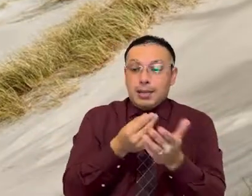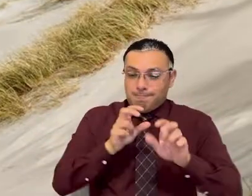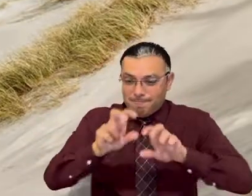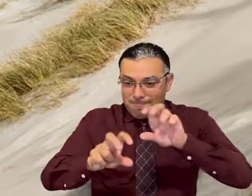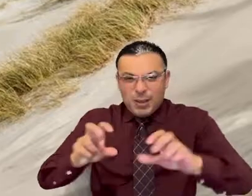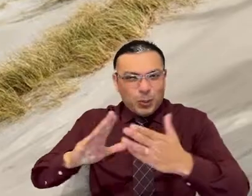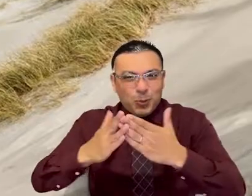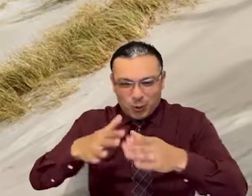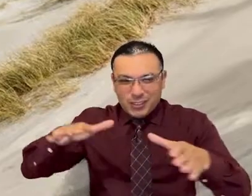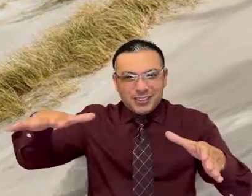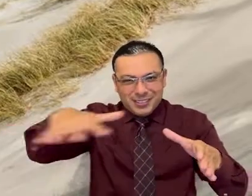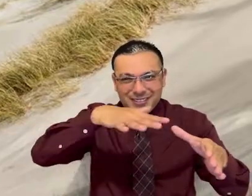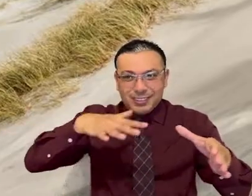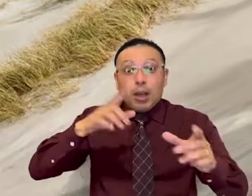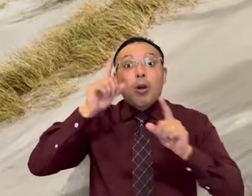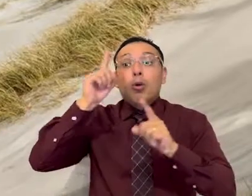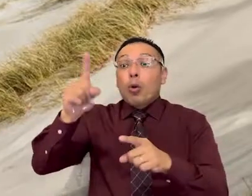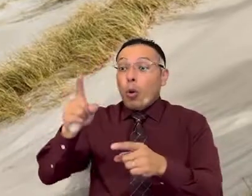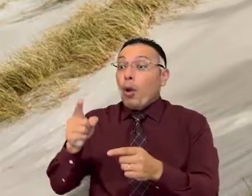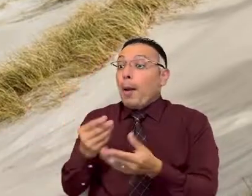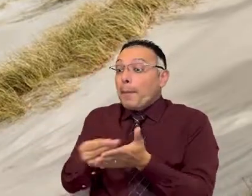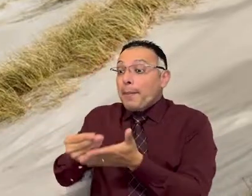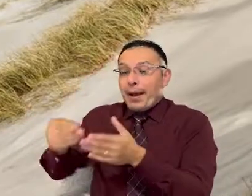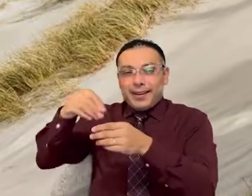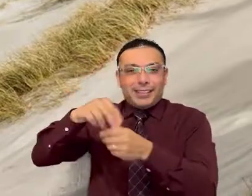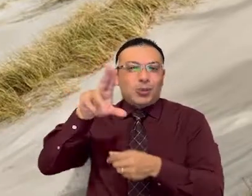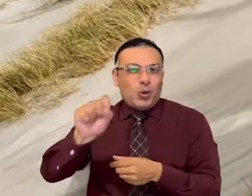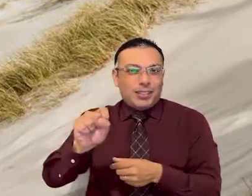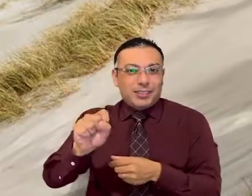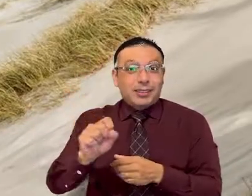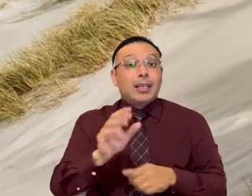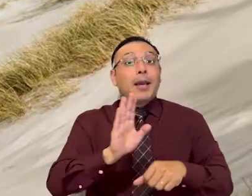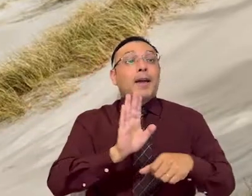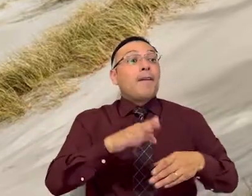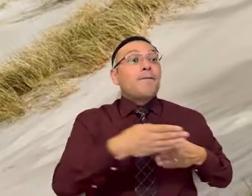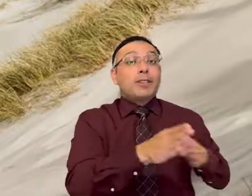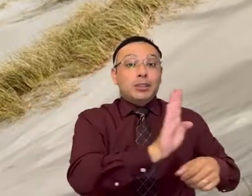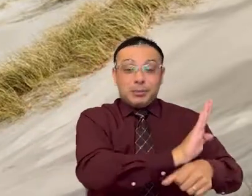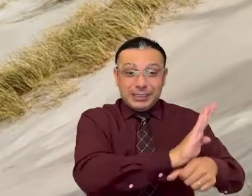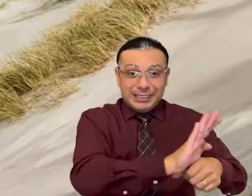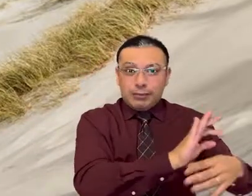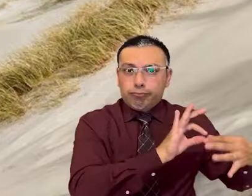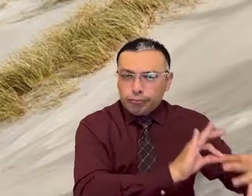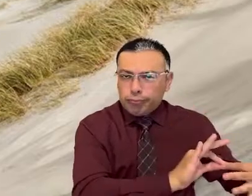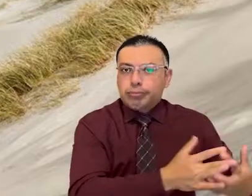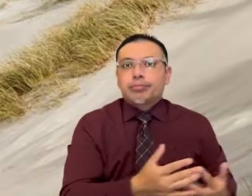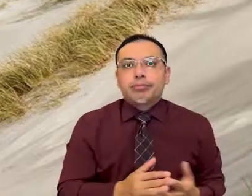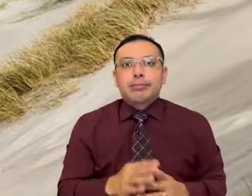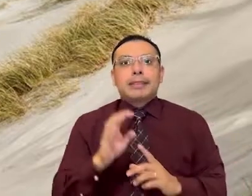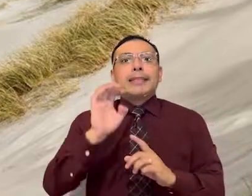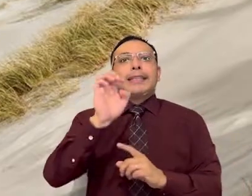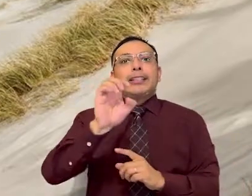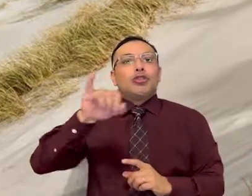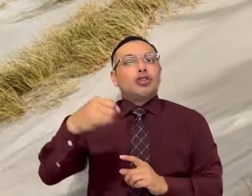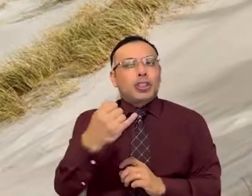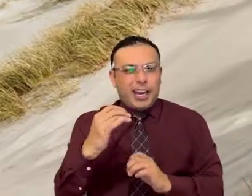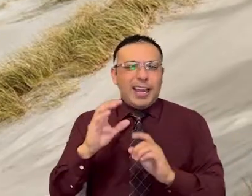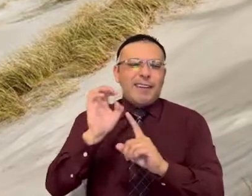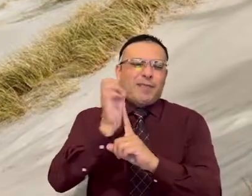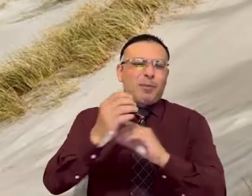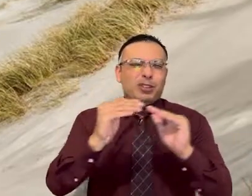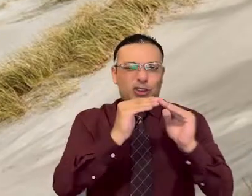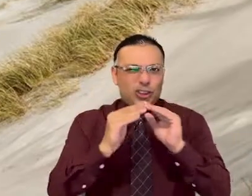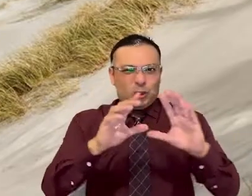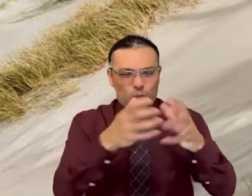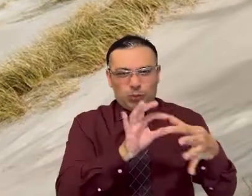in the US whenever possible, collaborating with fisheries, environmental justice groups, frontline communities and tribal communities,